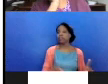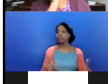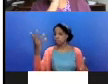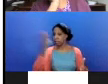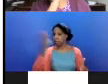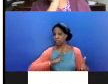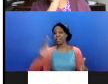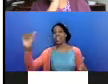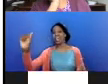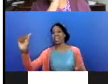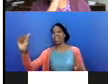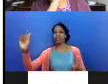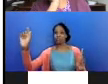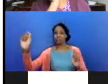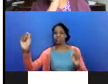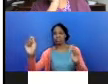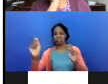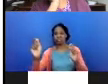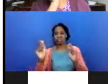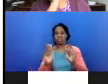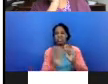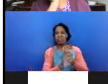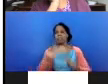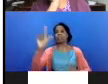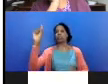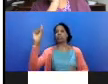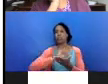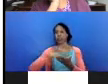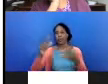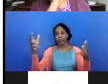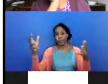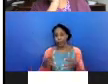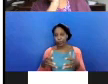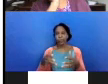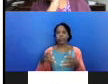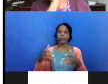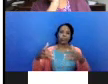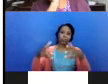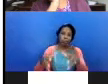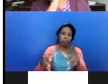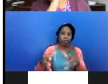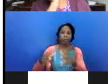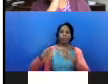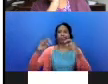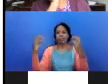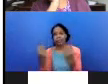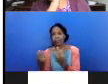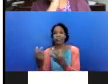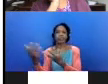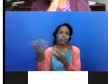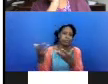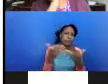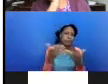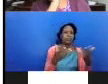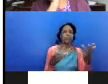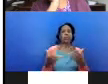sessions. They had to take a 20-week group, and then they'd have to do something after that, and then, you know, before they, you know, would be able